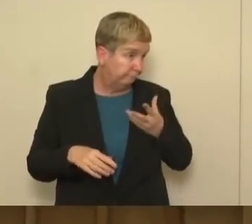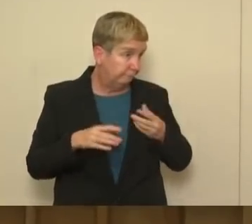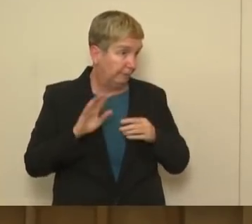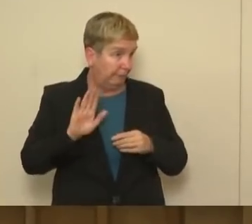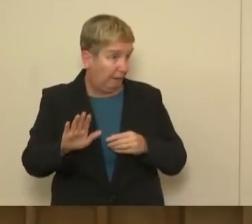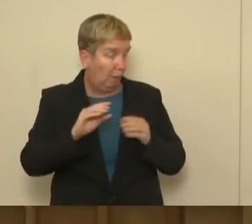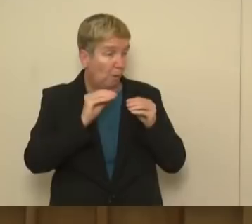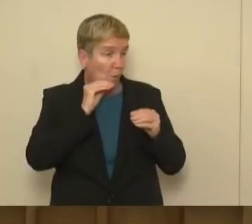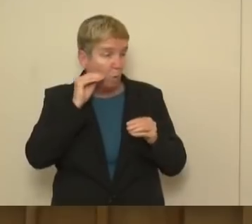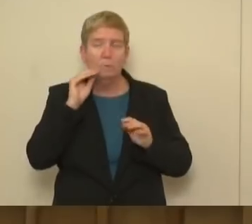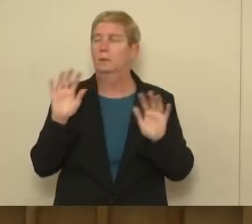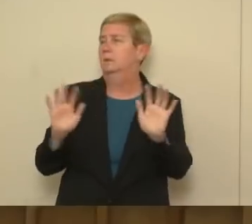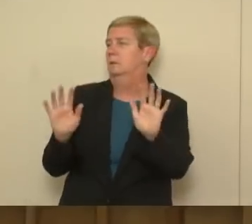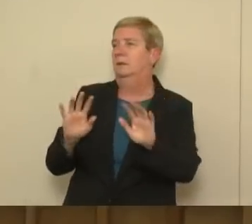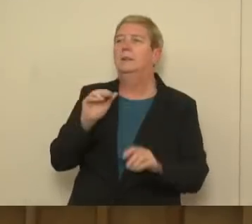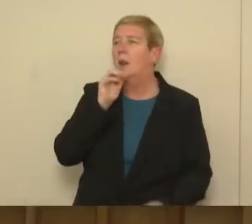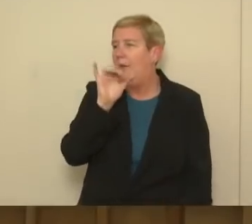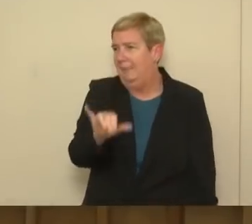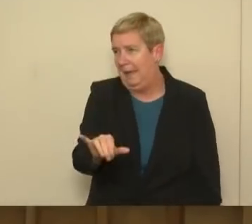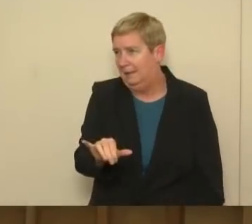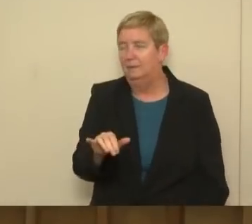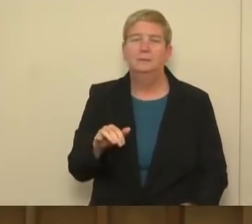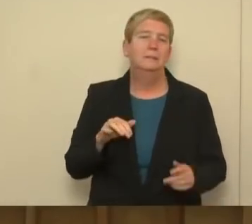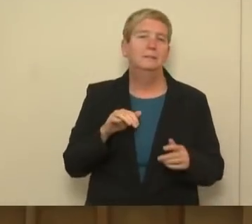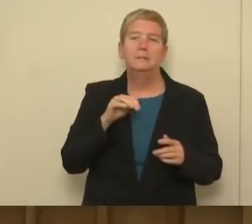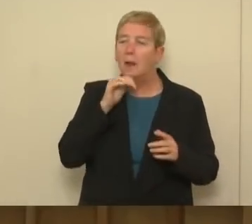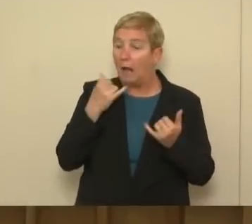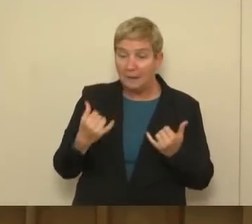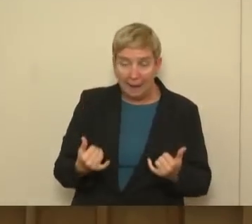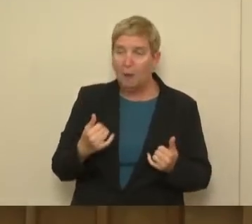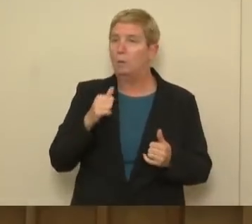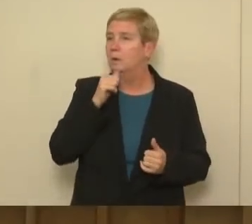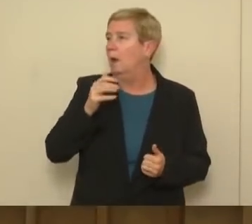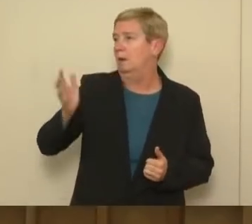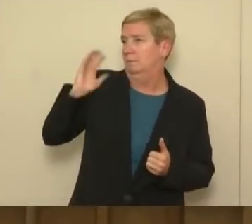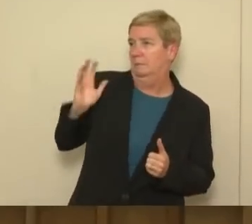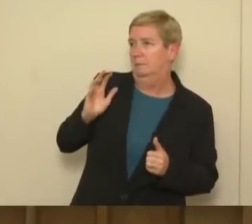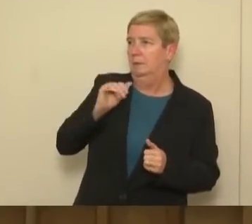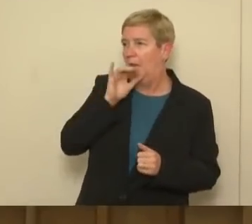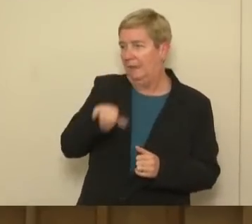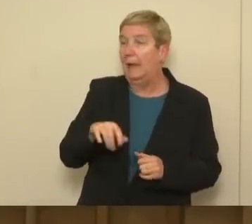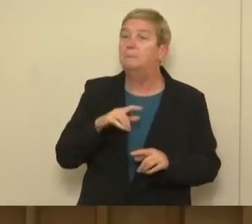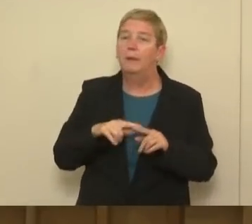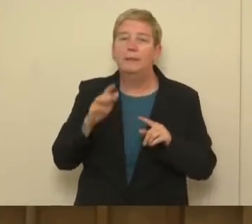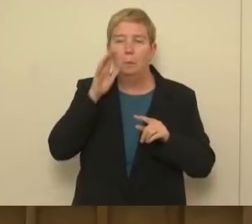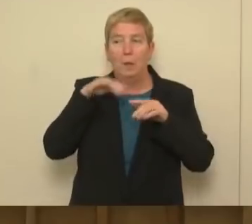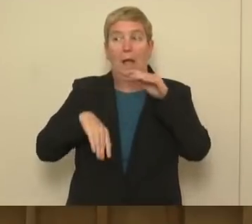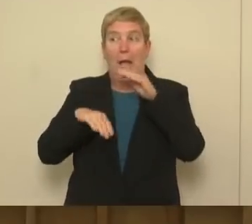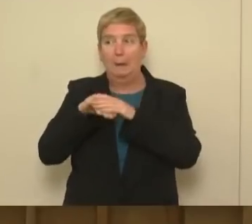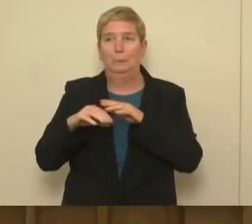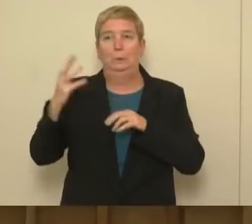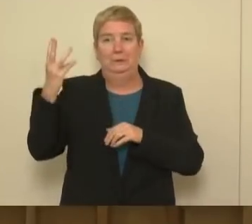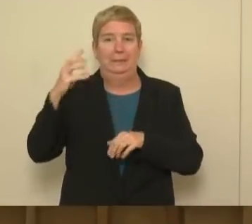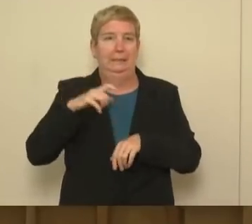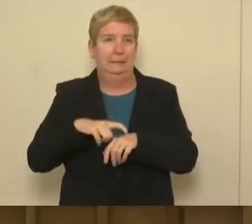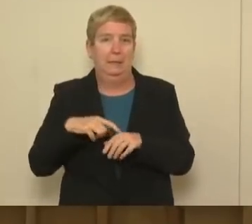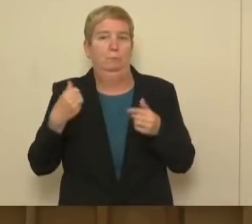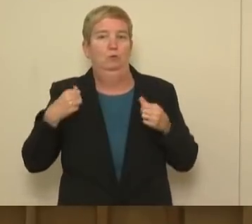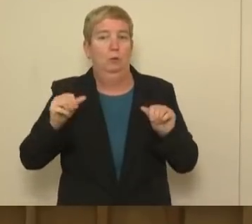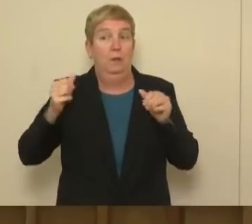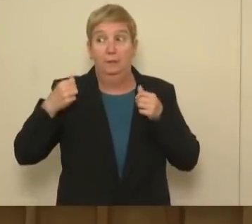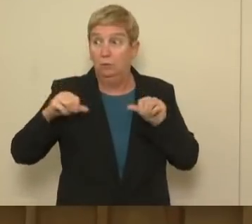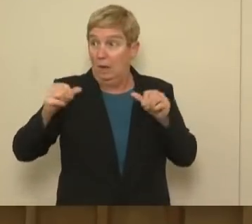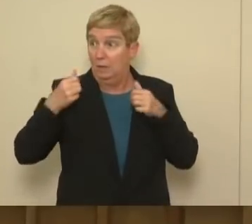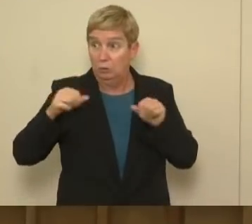it to us, nor has it been the way that they've done it in census past. So up to 6 times is what the U.S. Census has said that